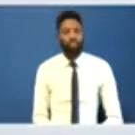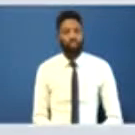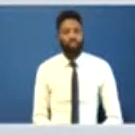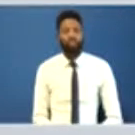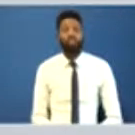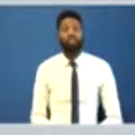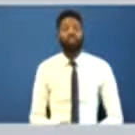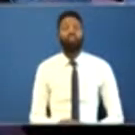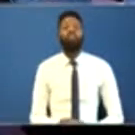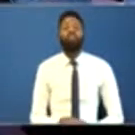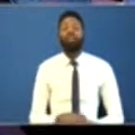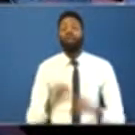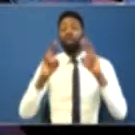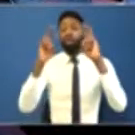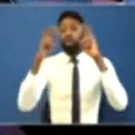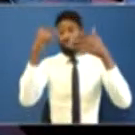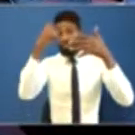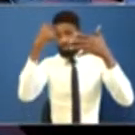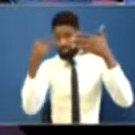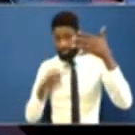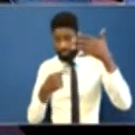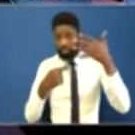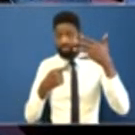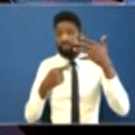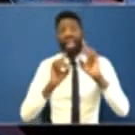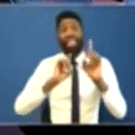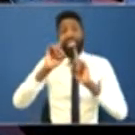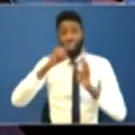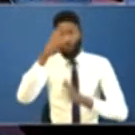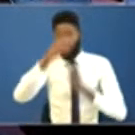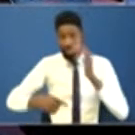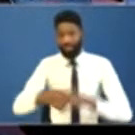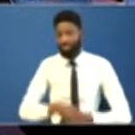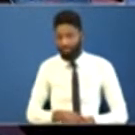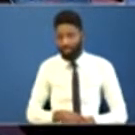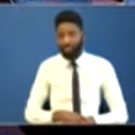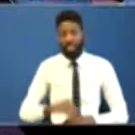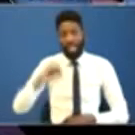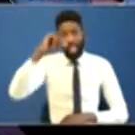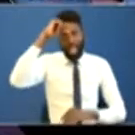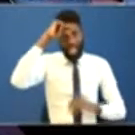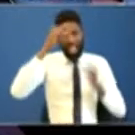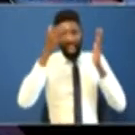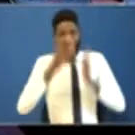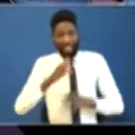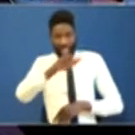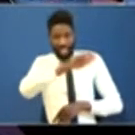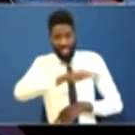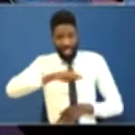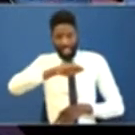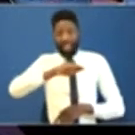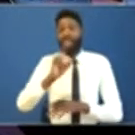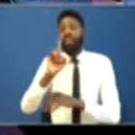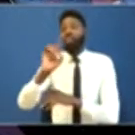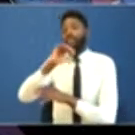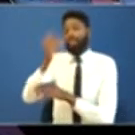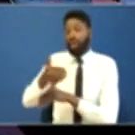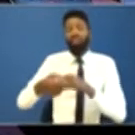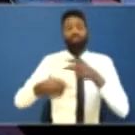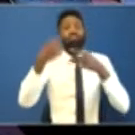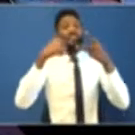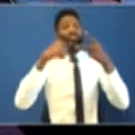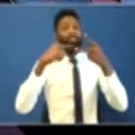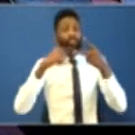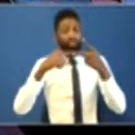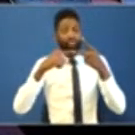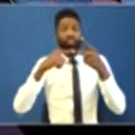and here are the topics for this debate governance domain in the city of nairobi leadership and